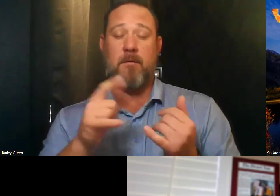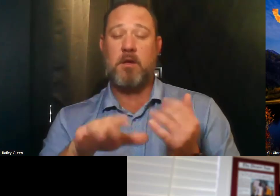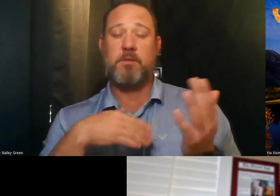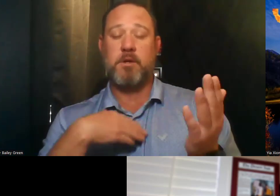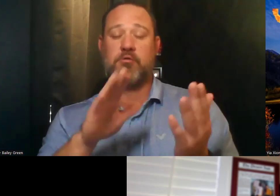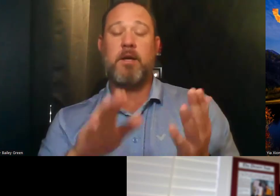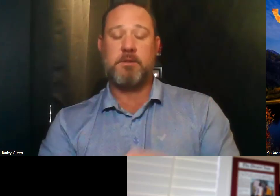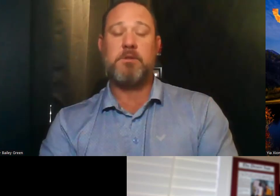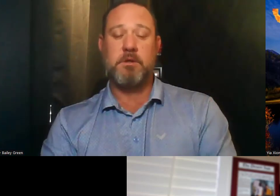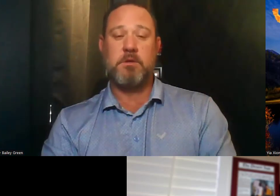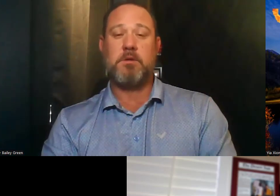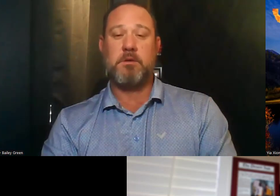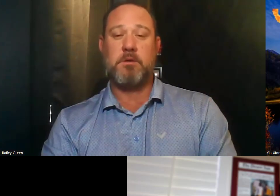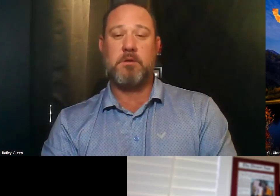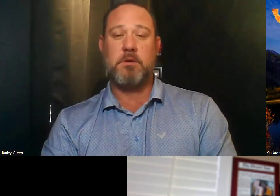addressed. But